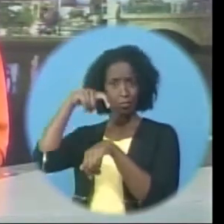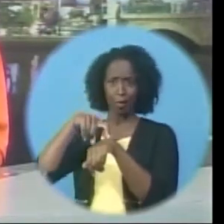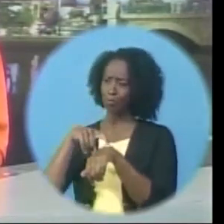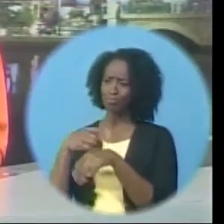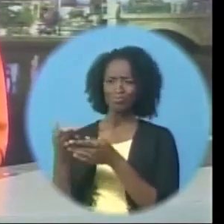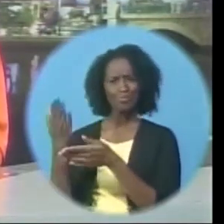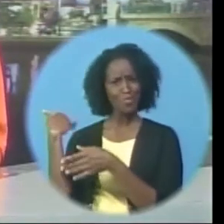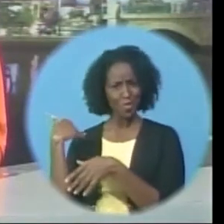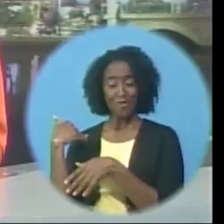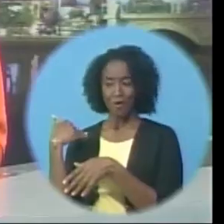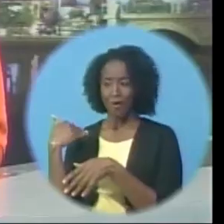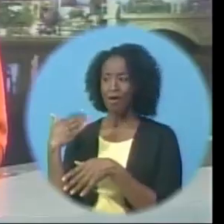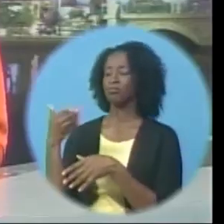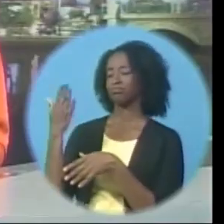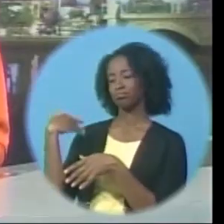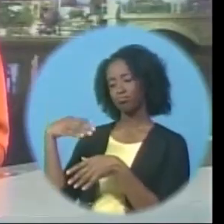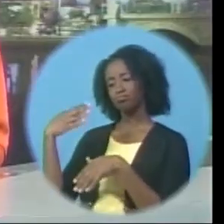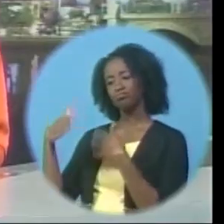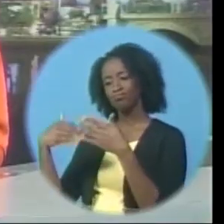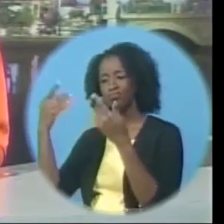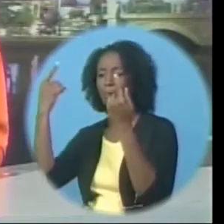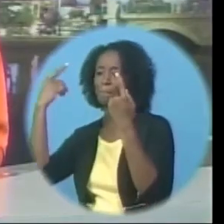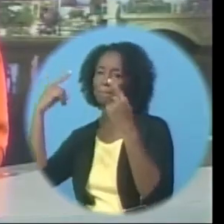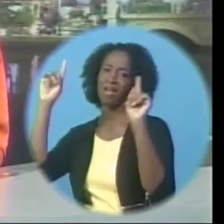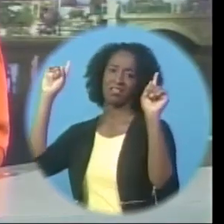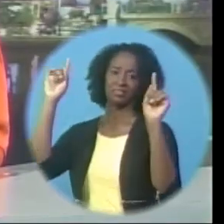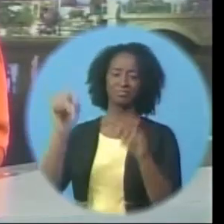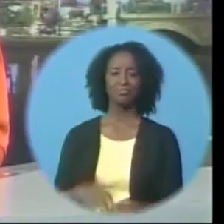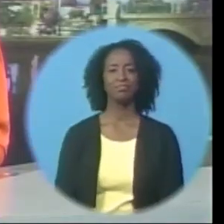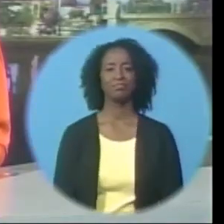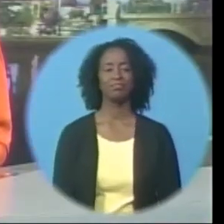not the first time it has been used and it has worked.